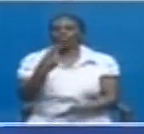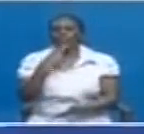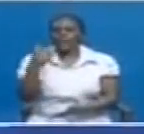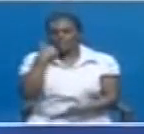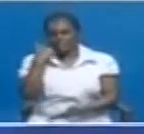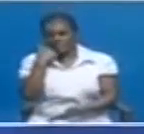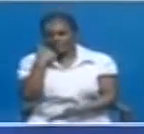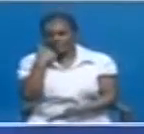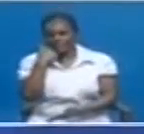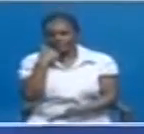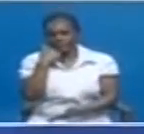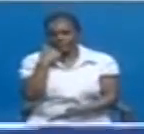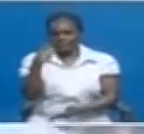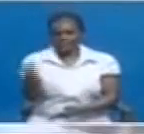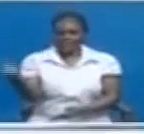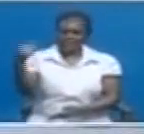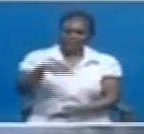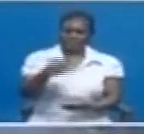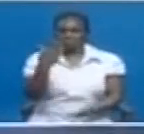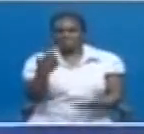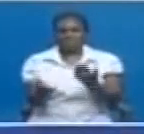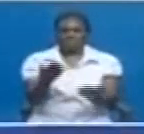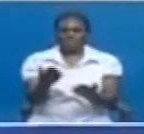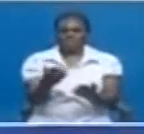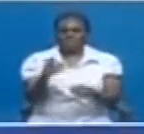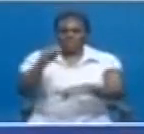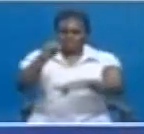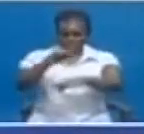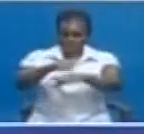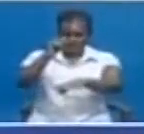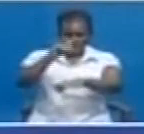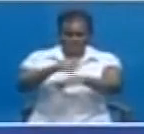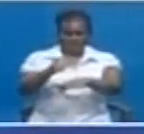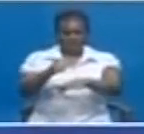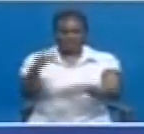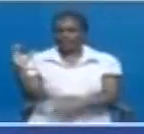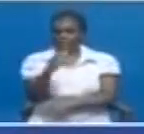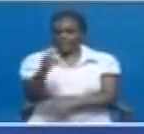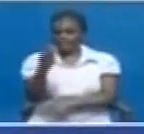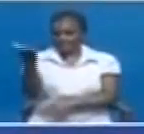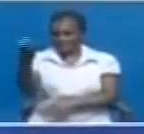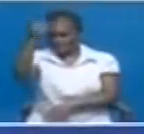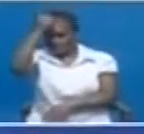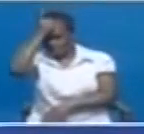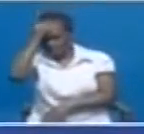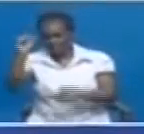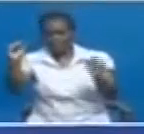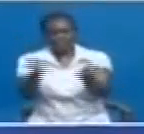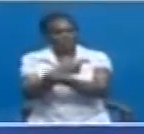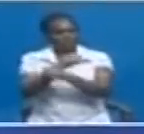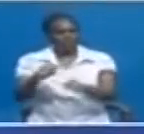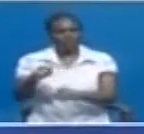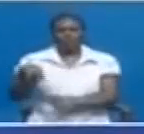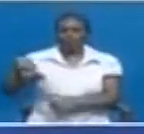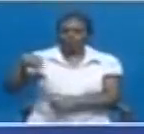facility. So they use actually to come, like when we are called, there is a client at a certain village and he's not even able